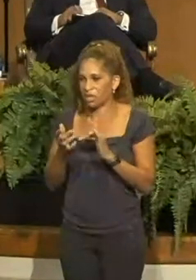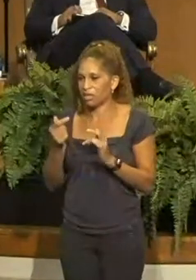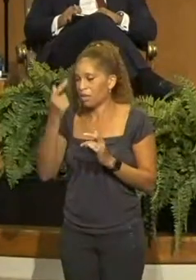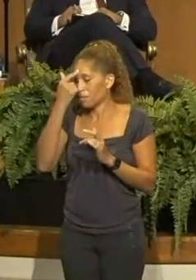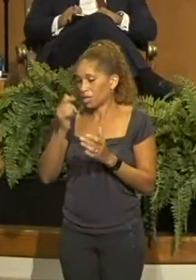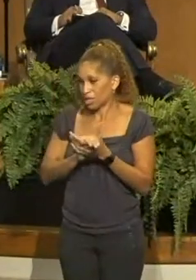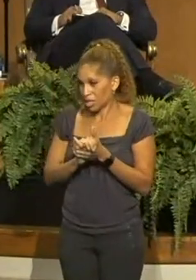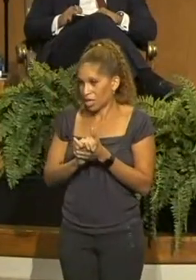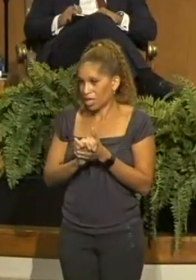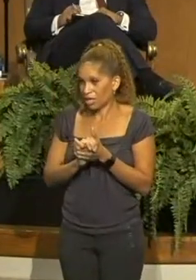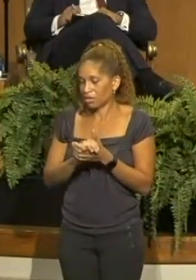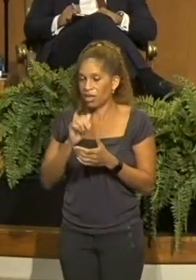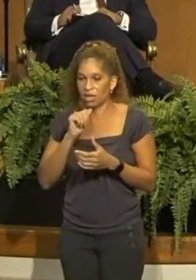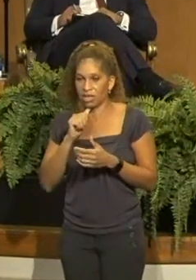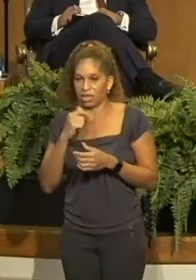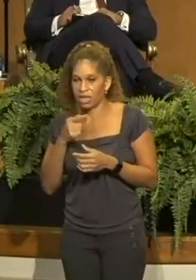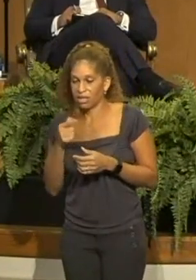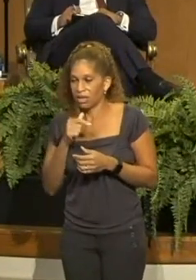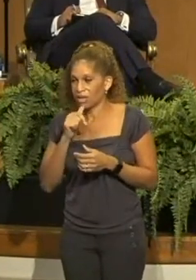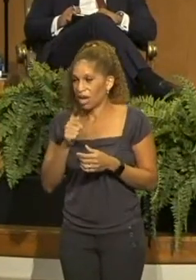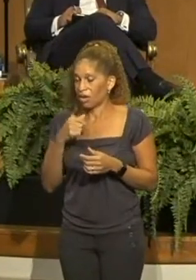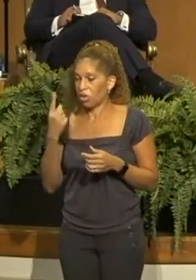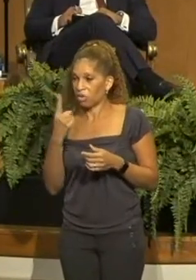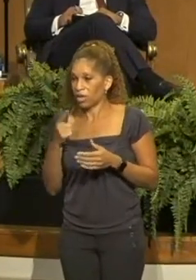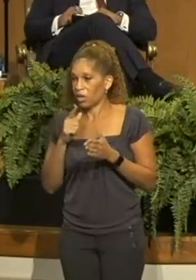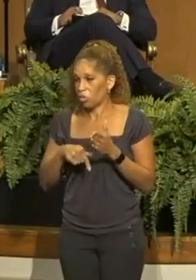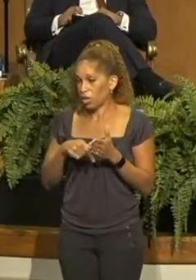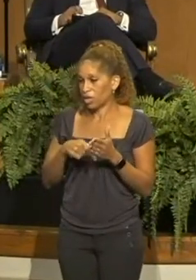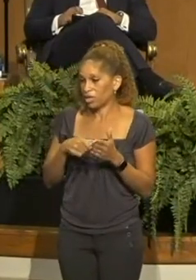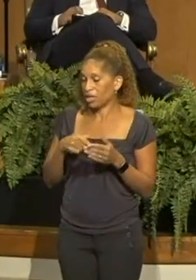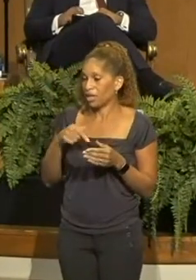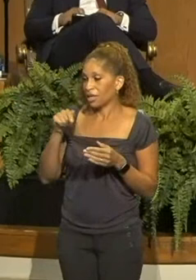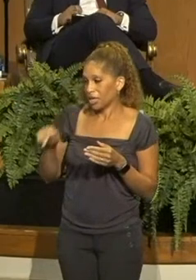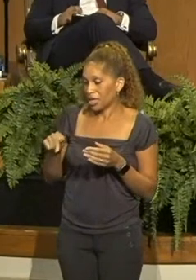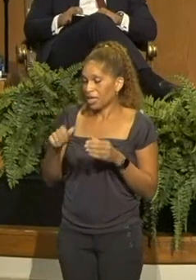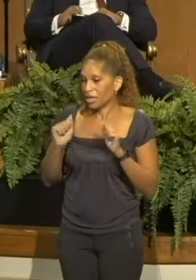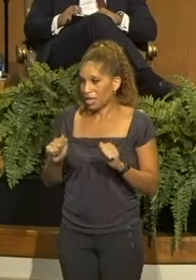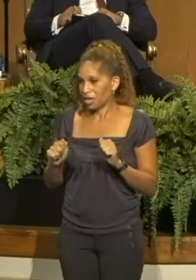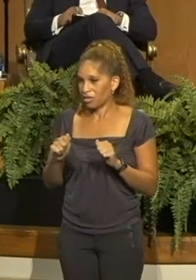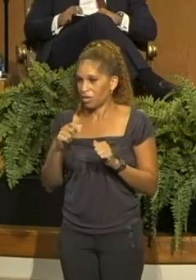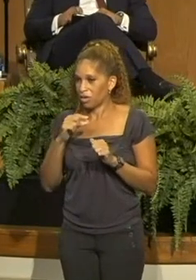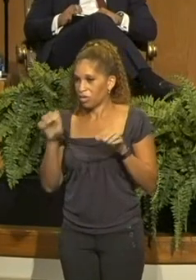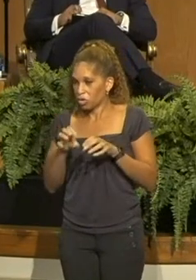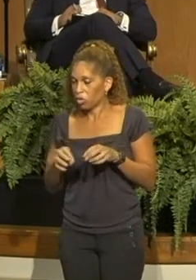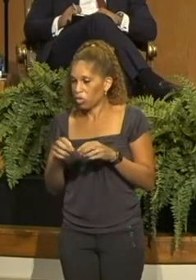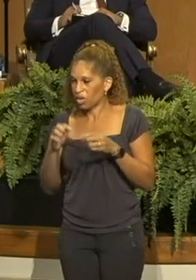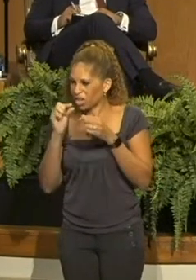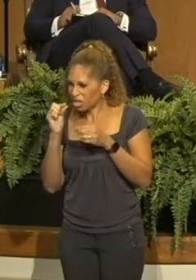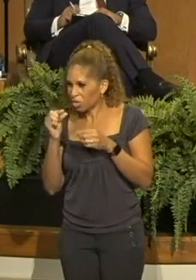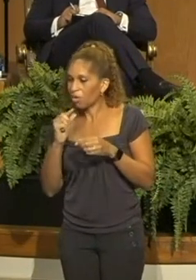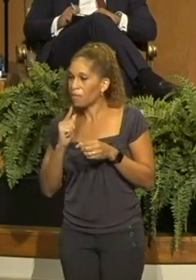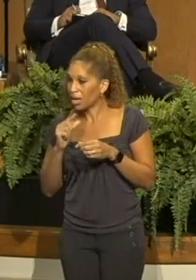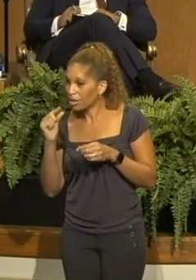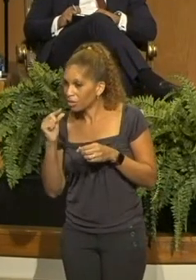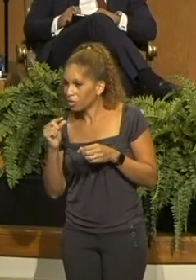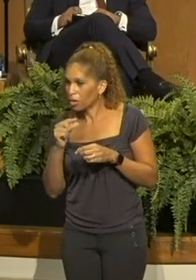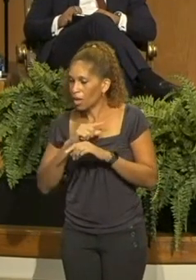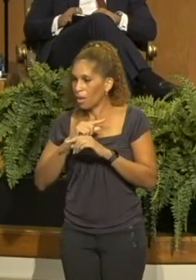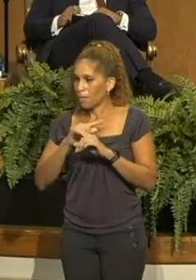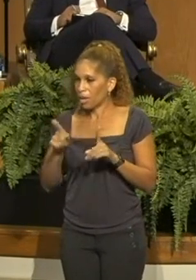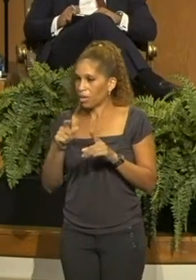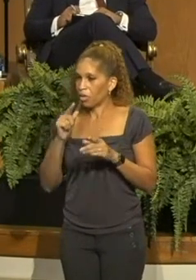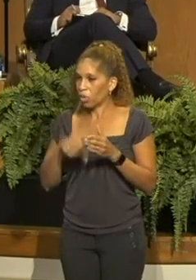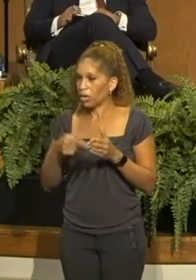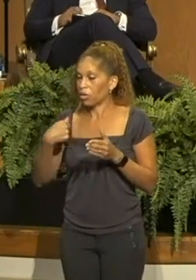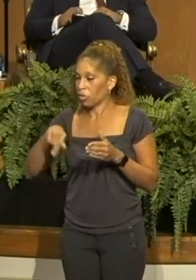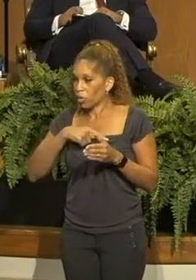you can do inch by inch, but what we can do when we all join together. Truth of the matter is, what